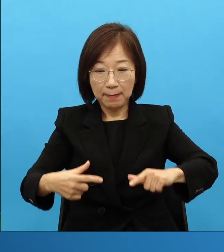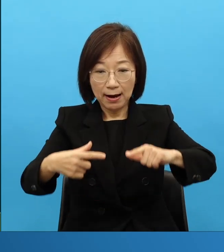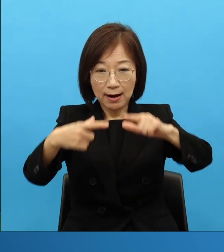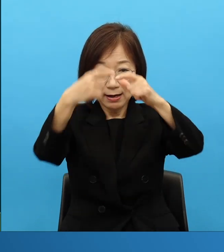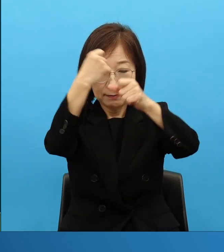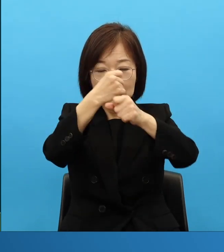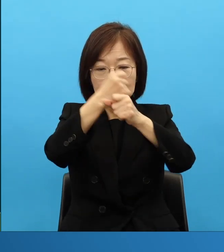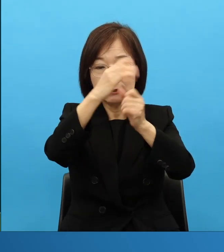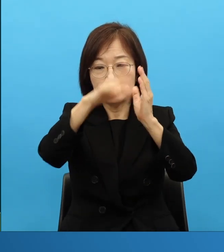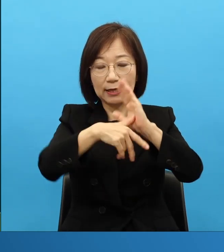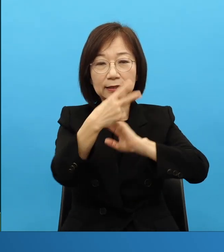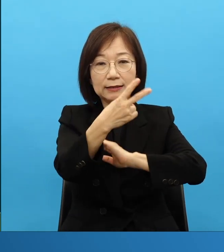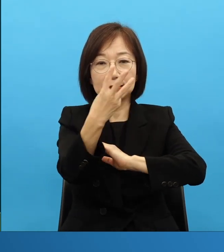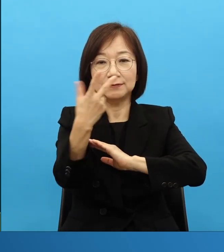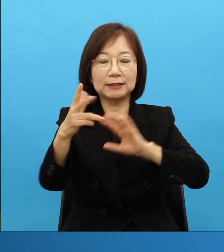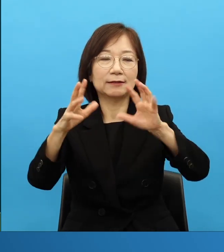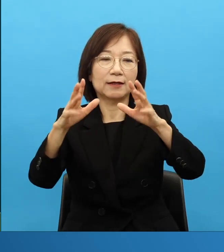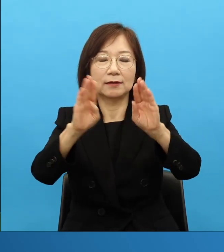doors open.